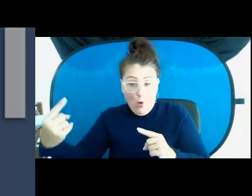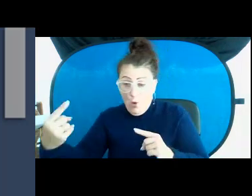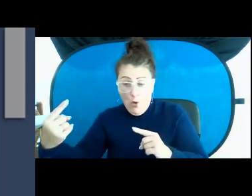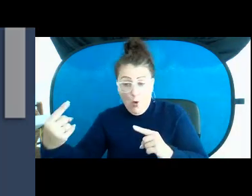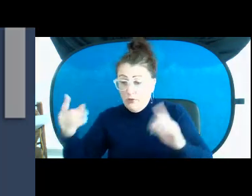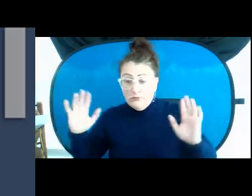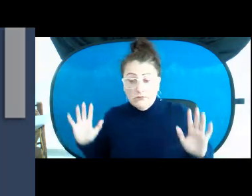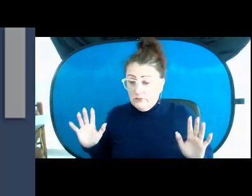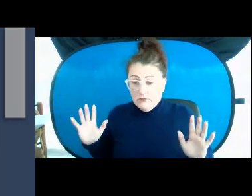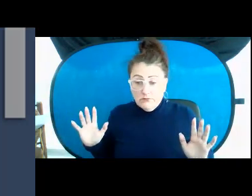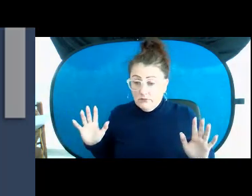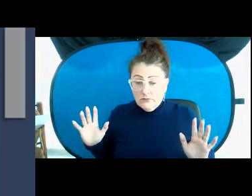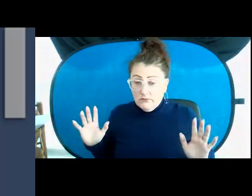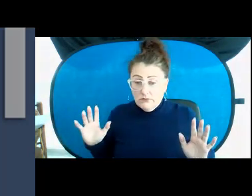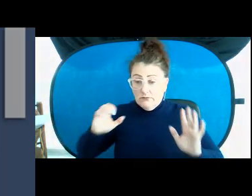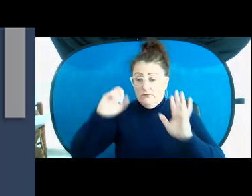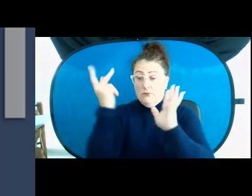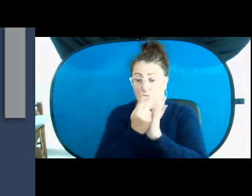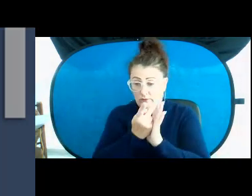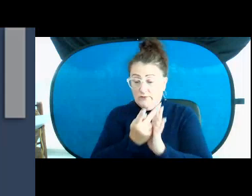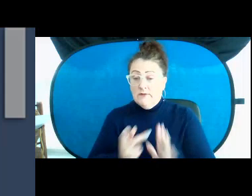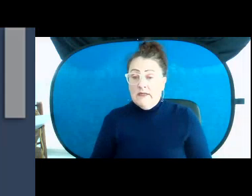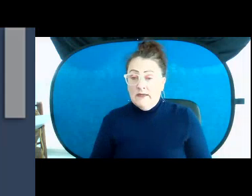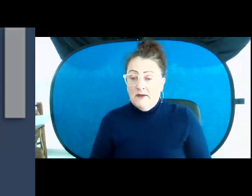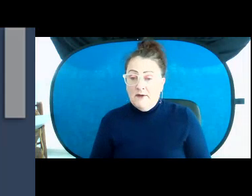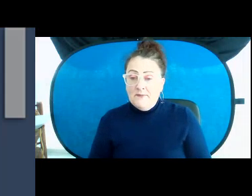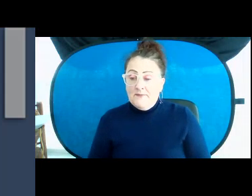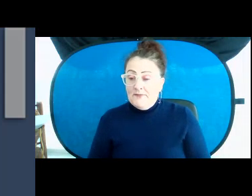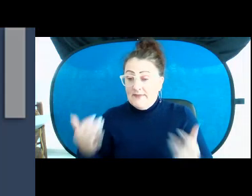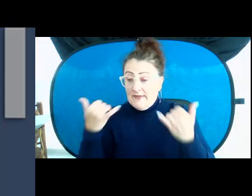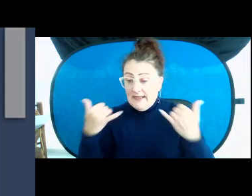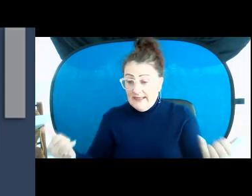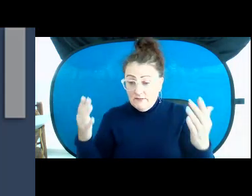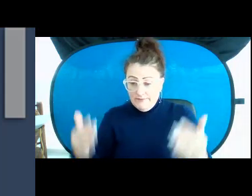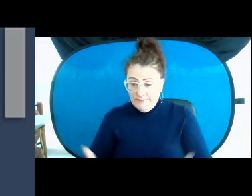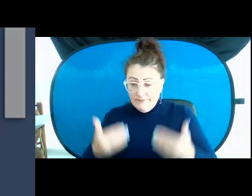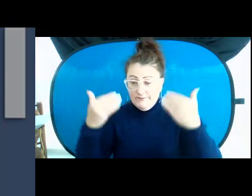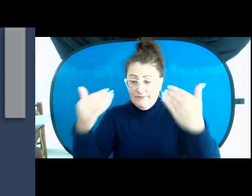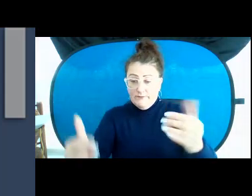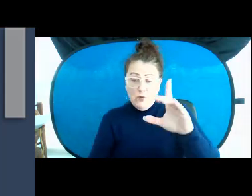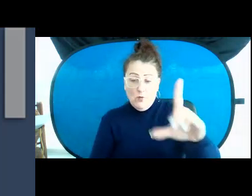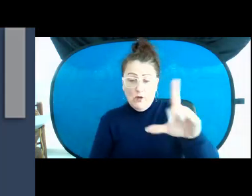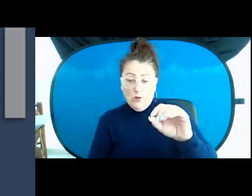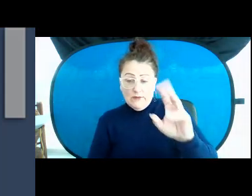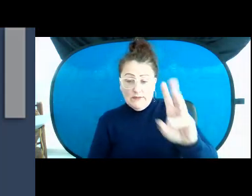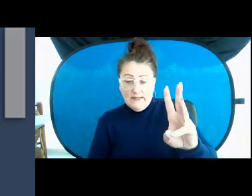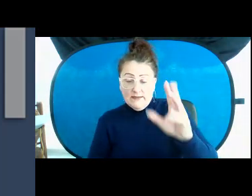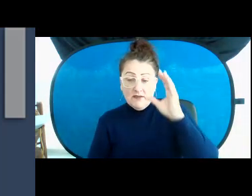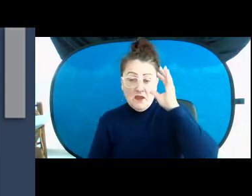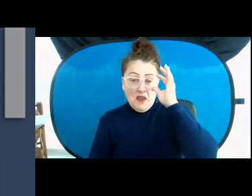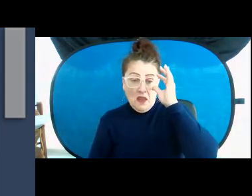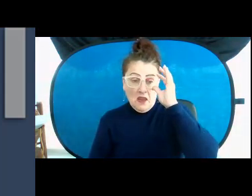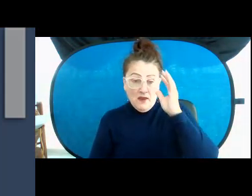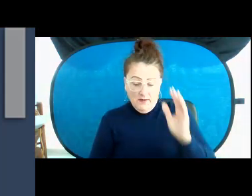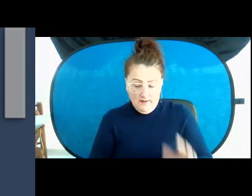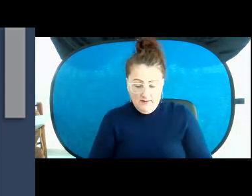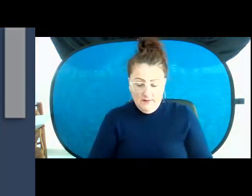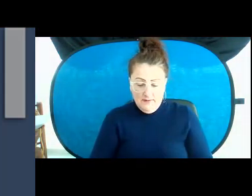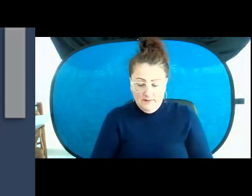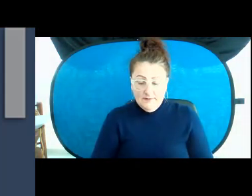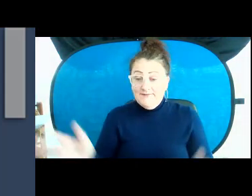Abstentions? Motion's approved. Now we're moving on to item 106. John. Hi, Commissioners.